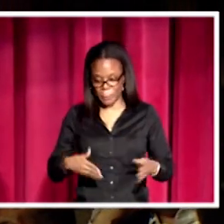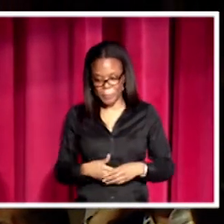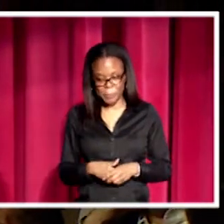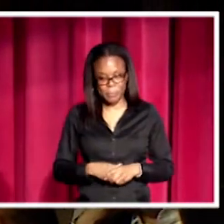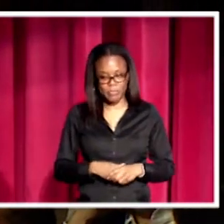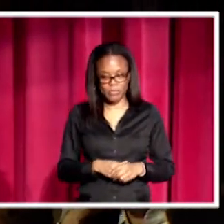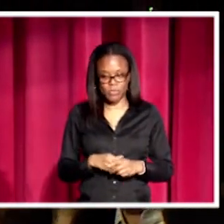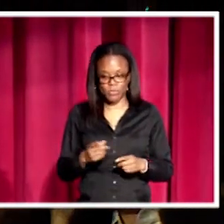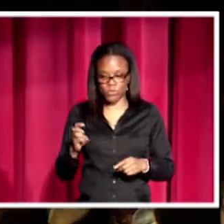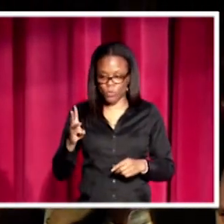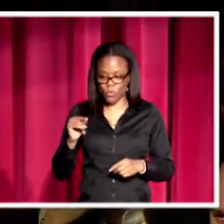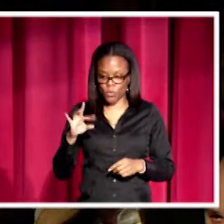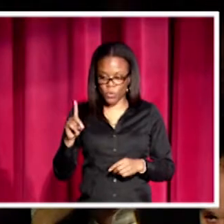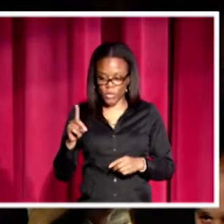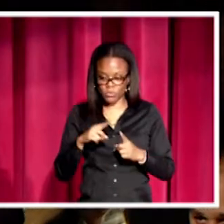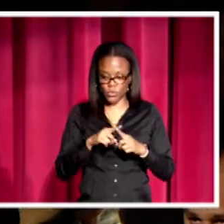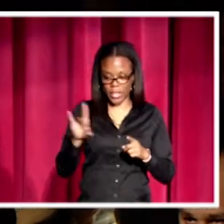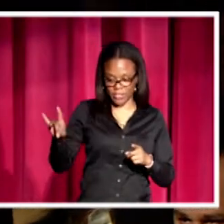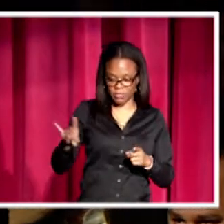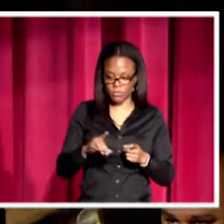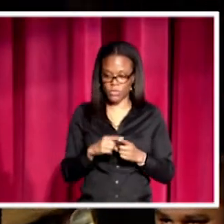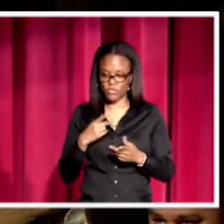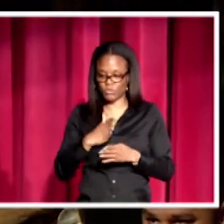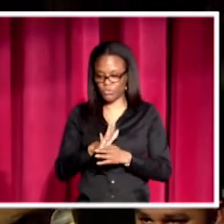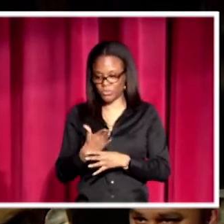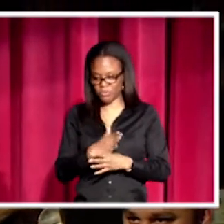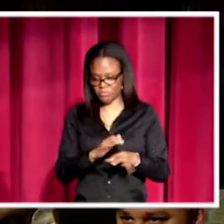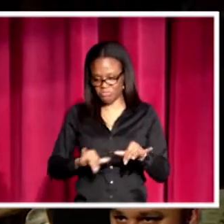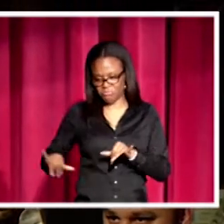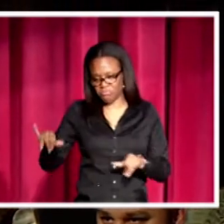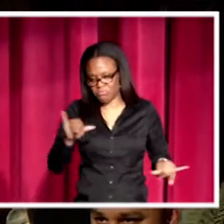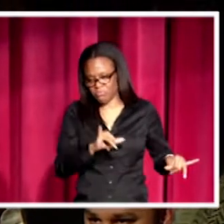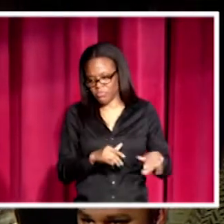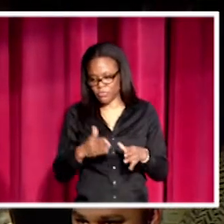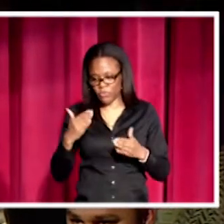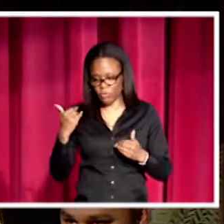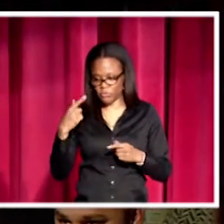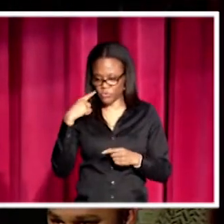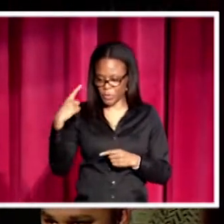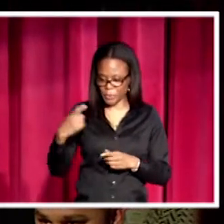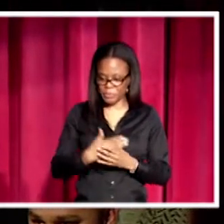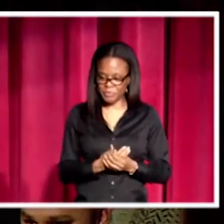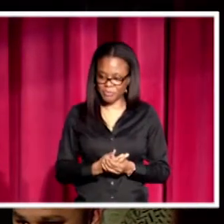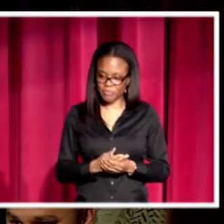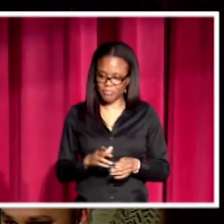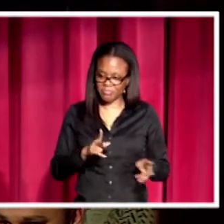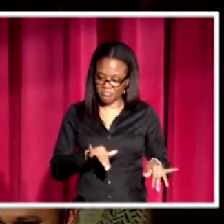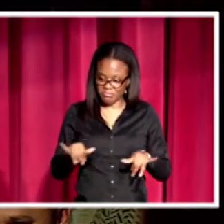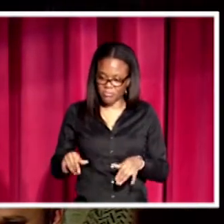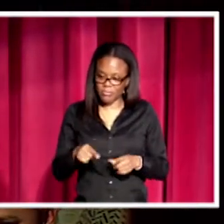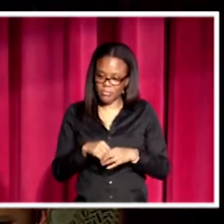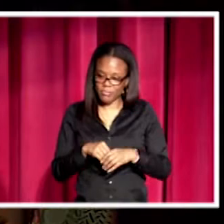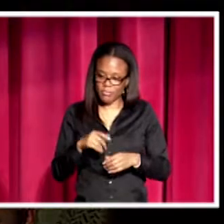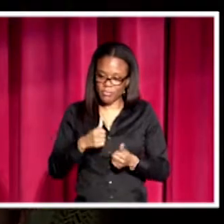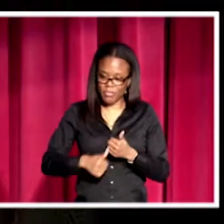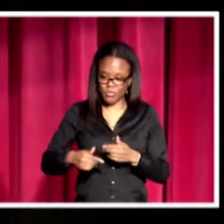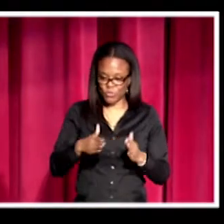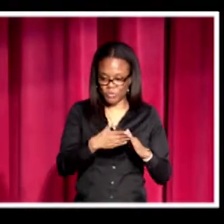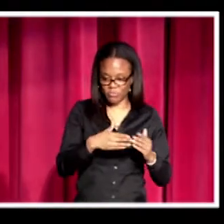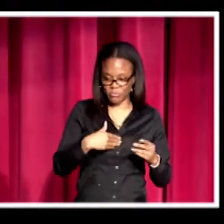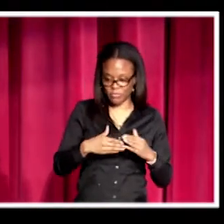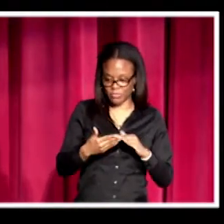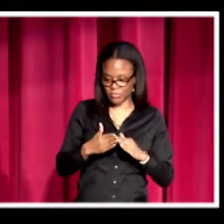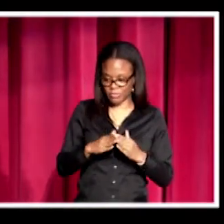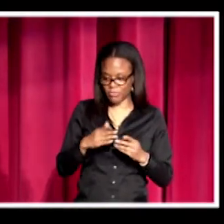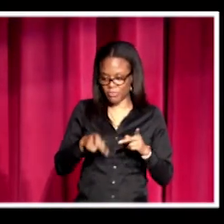Ward 8, we share these hopes and dreams. And something else we share. In every corner of our city, people